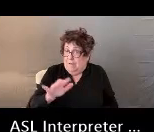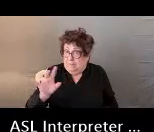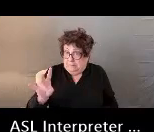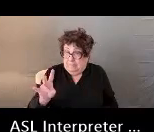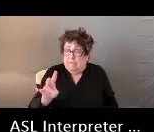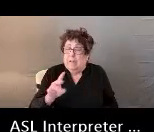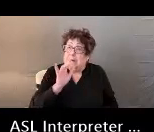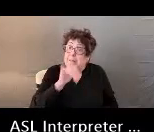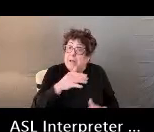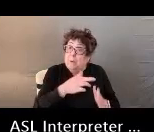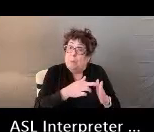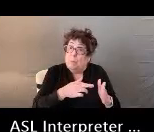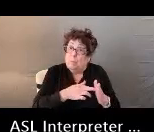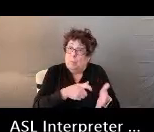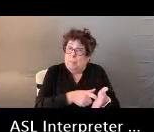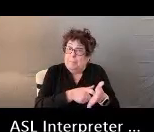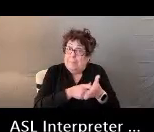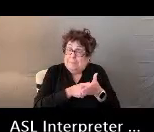that by